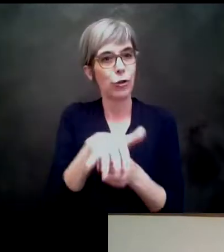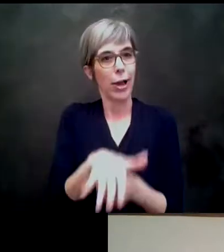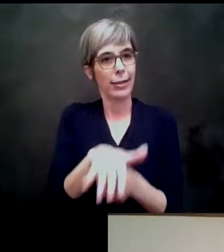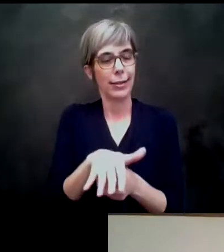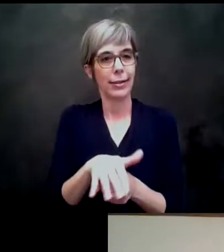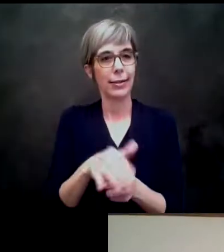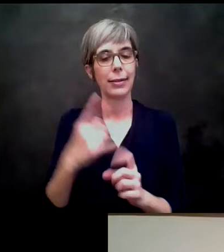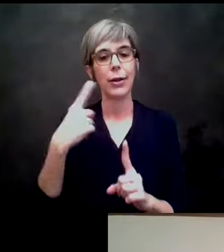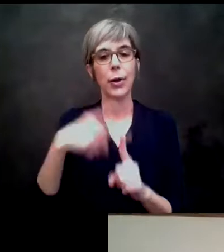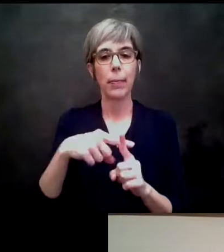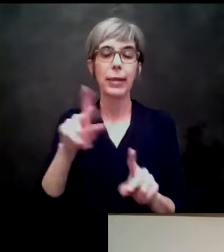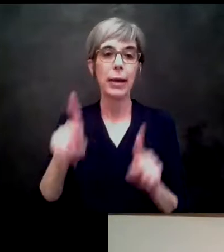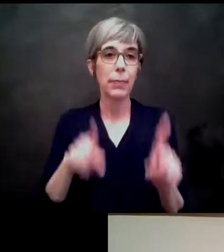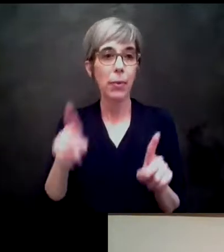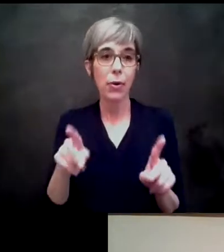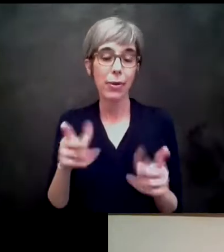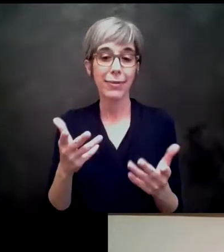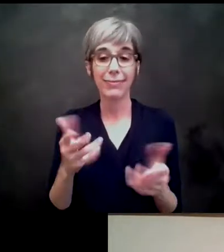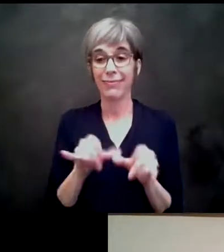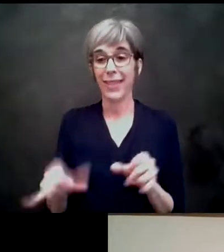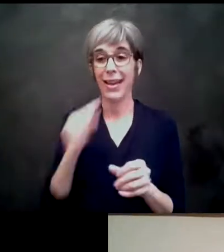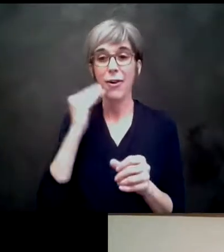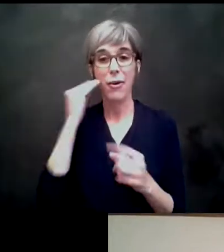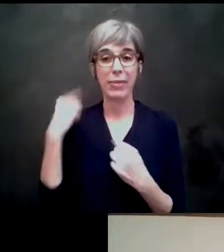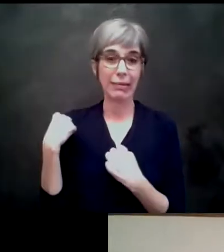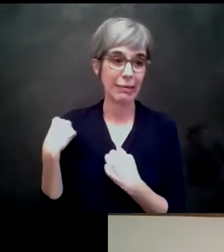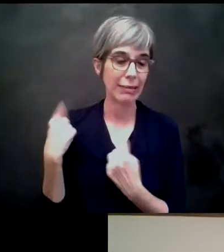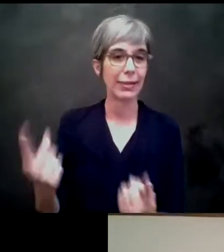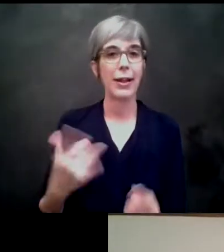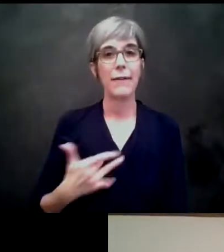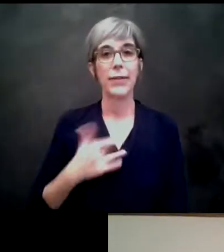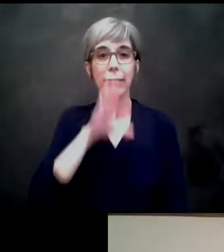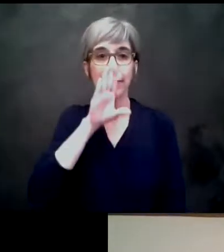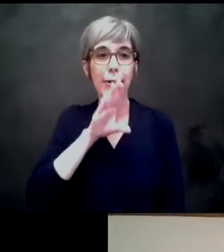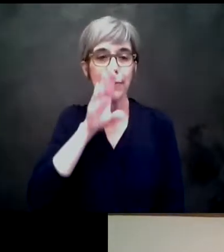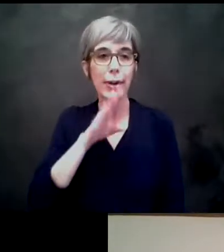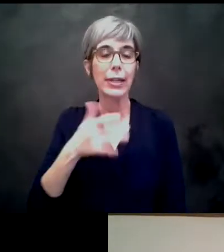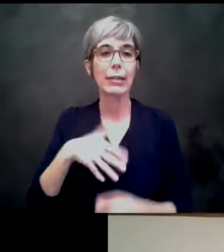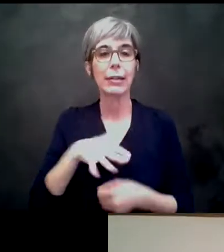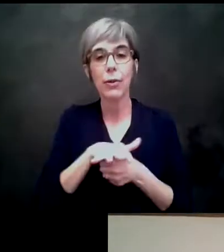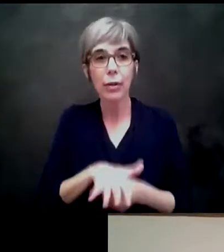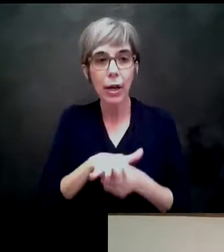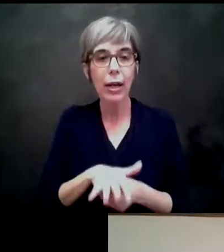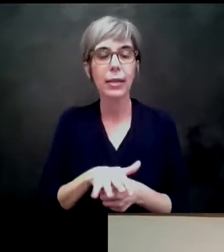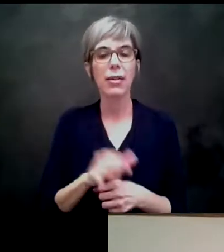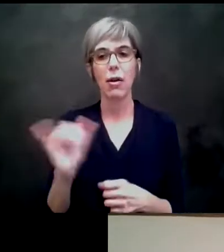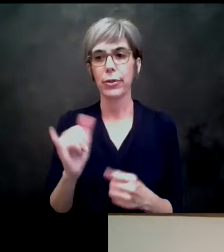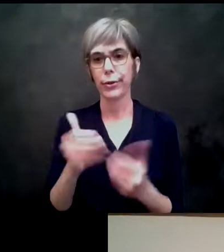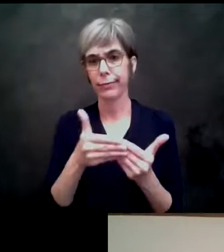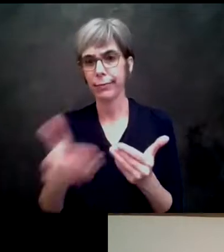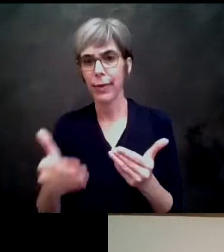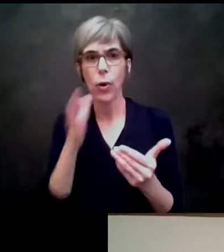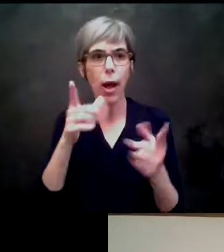are becoming, number one, frustrated because they got to stay at home. Number two, wondering because we're moving through uncertain times